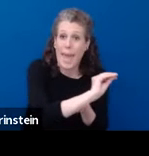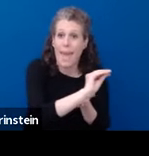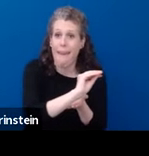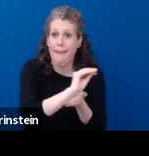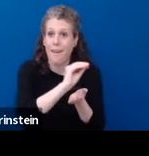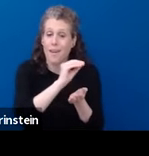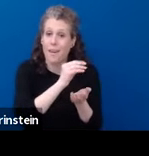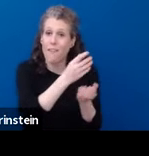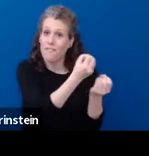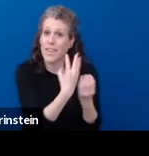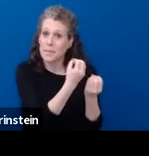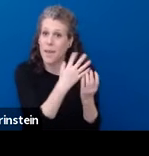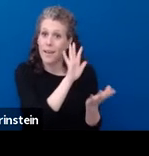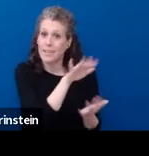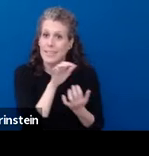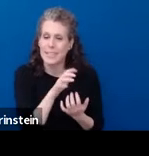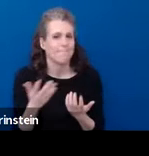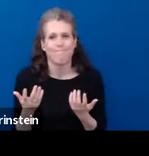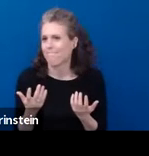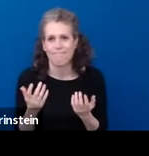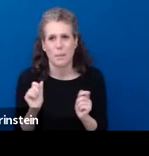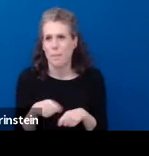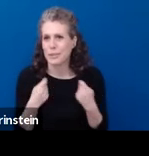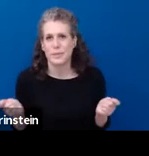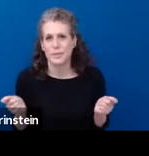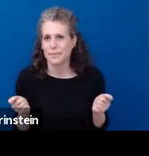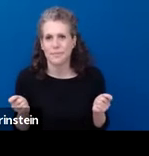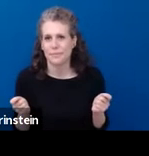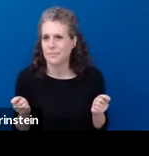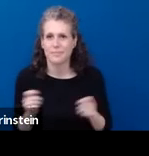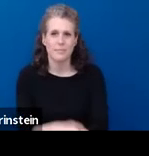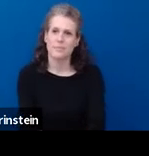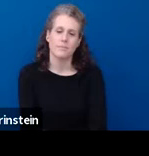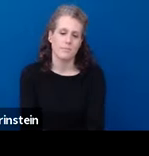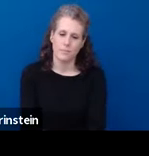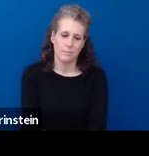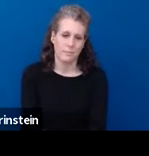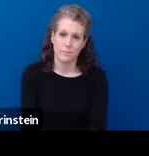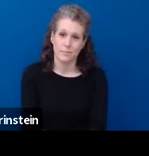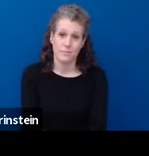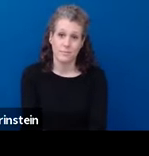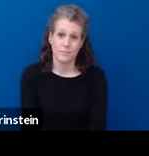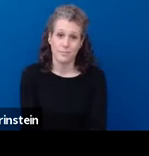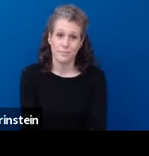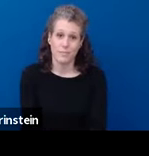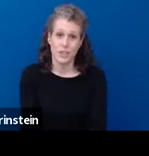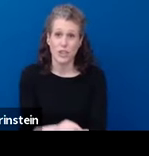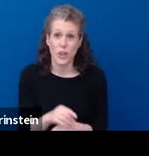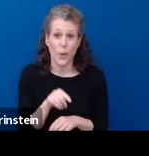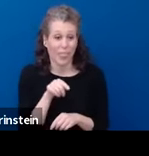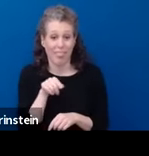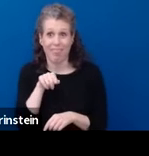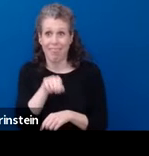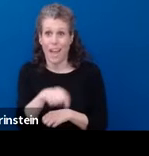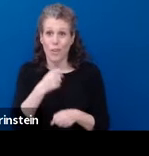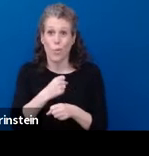possibilities to compensate them. I also did all that work in my free time, so